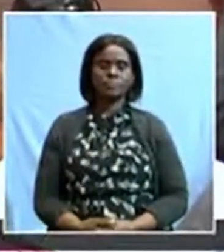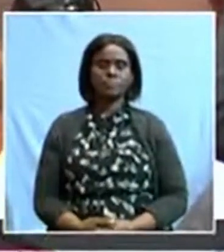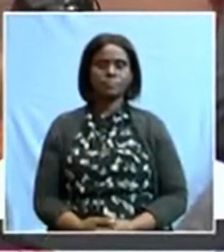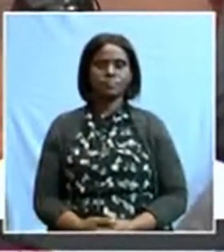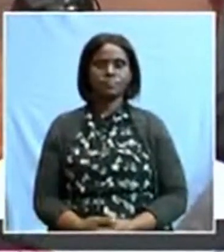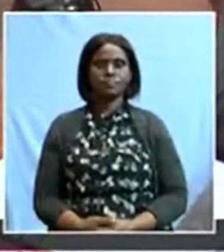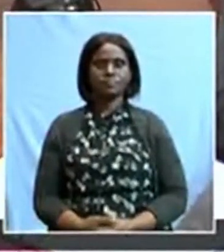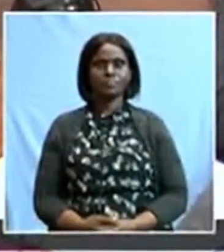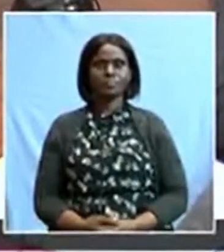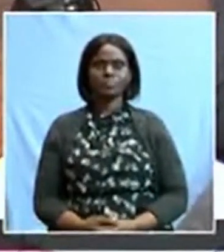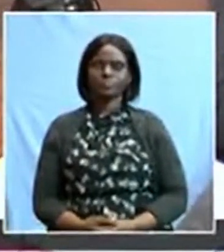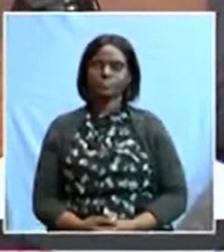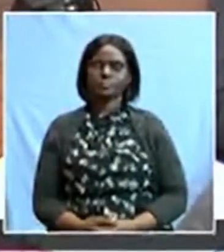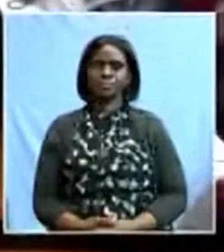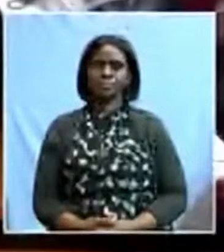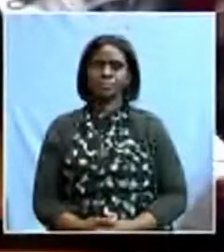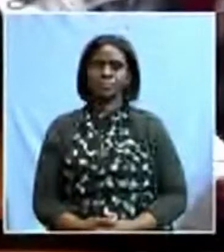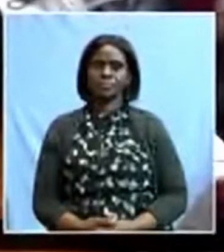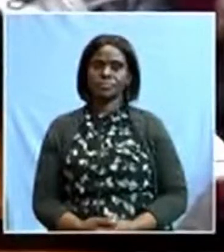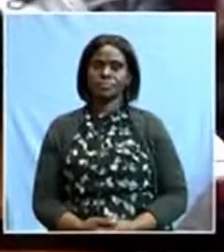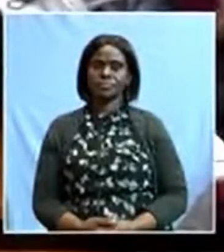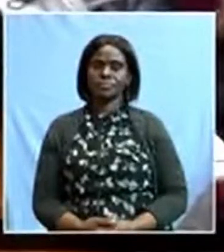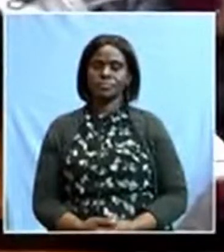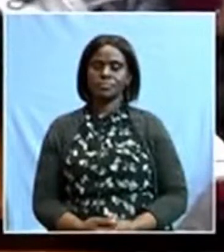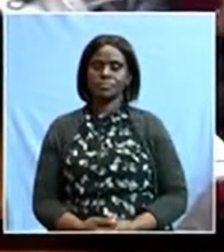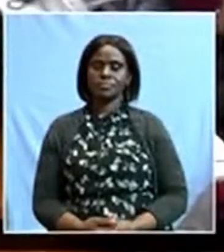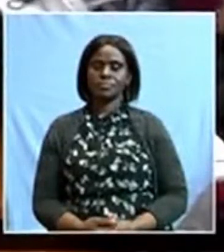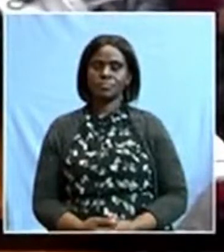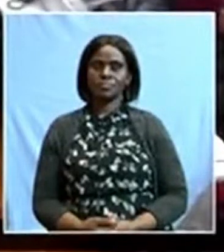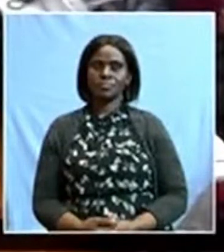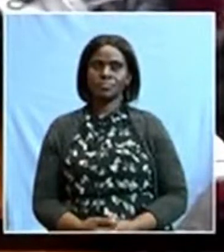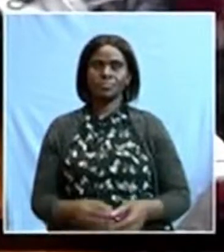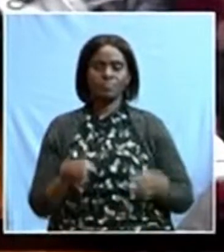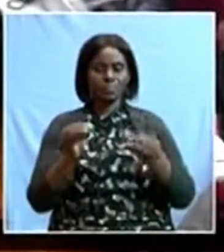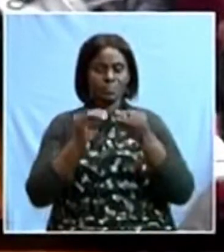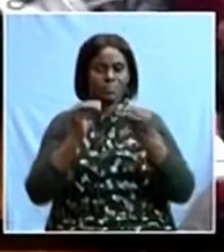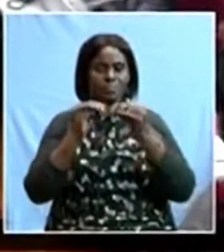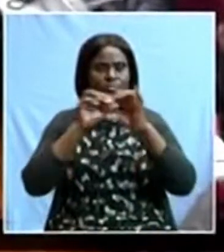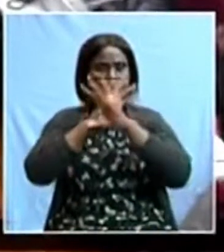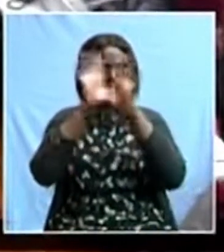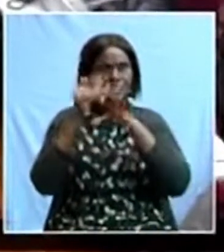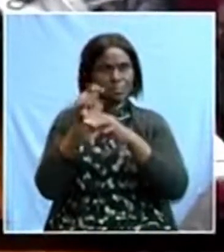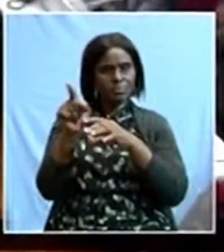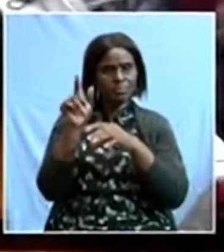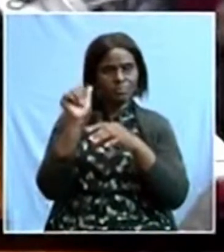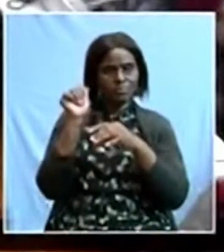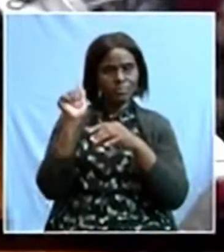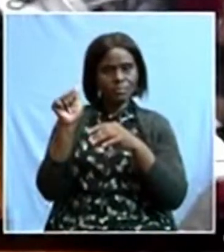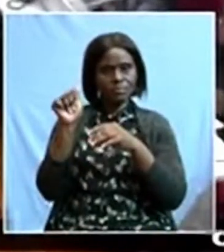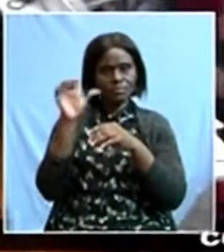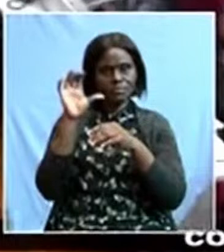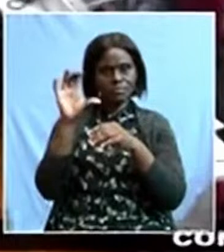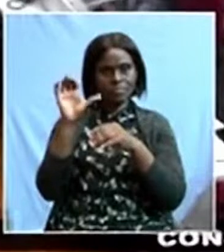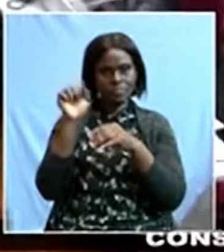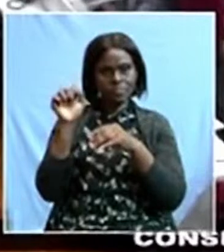Thank you, Chair. Just wanted to maybe further clarifications where the acting CS is indicating